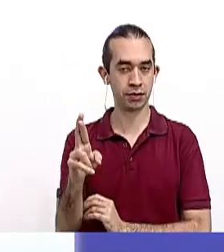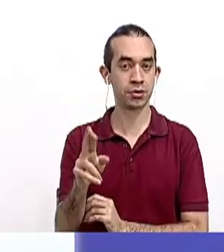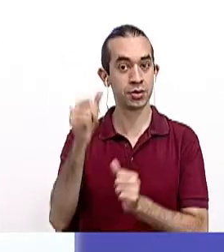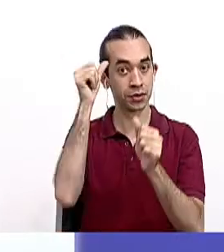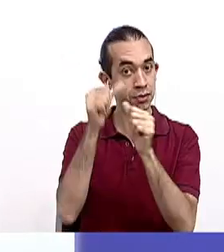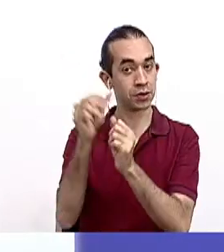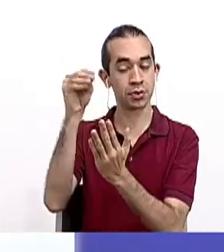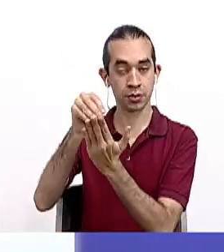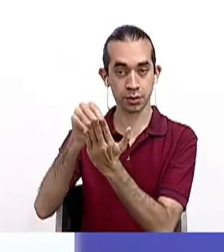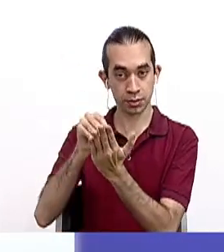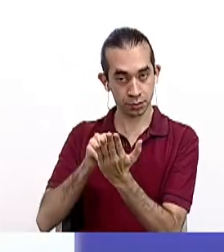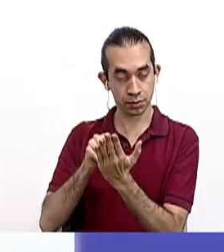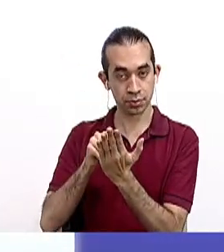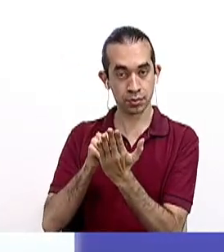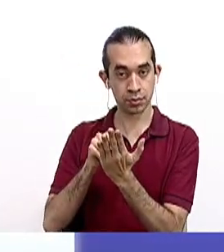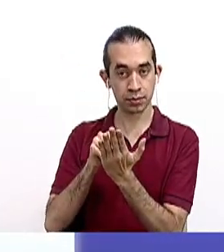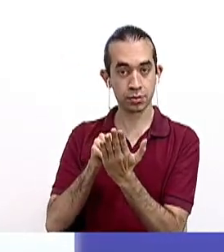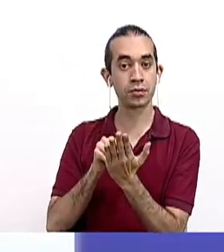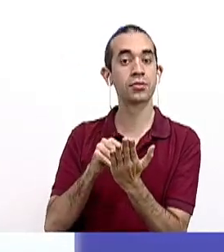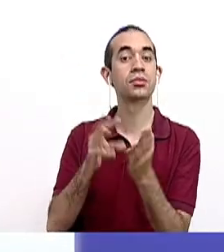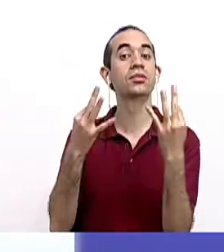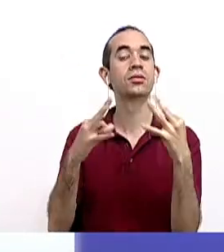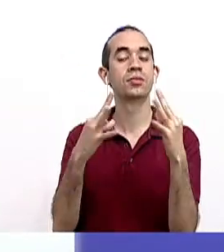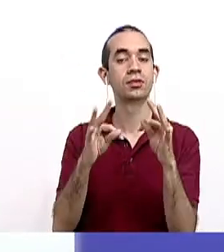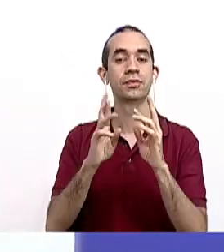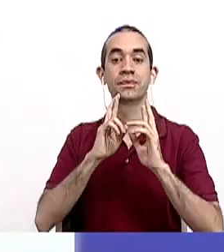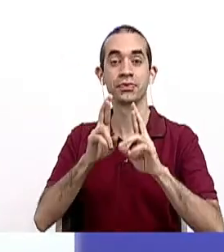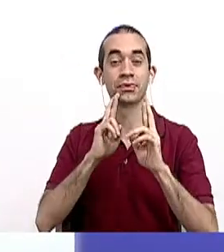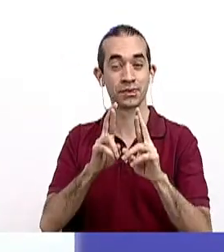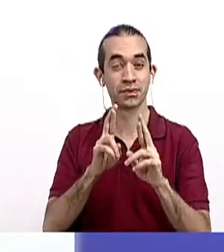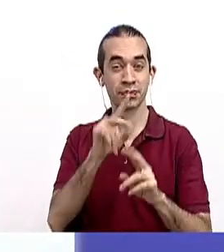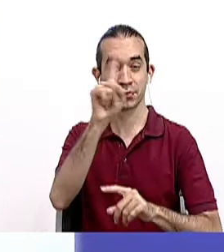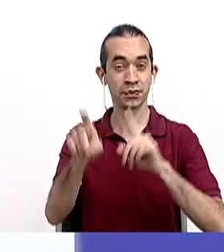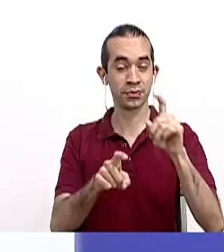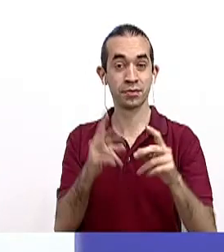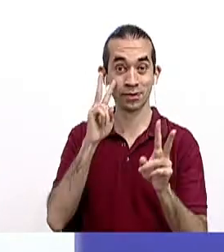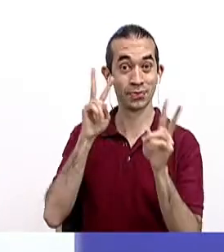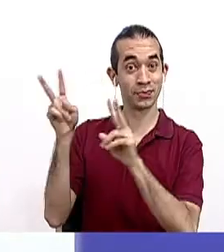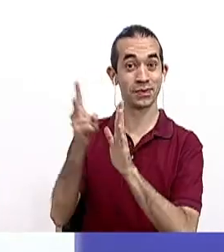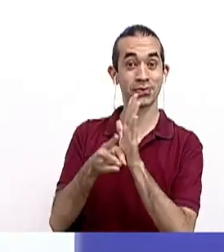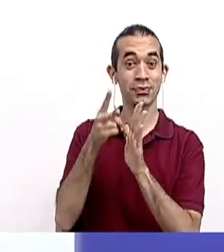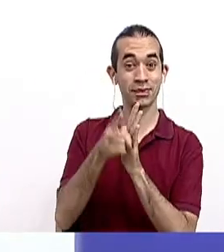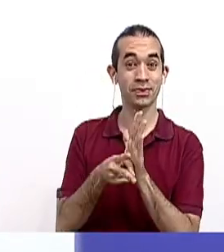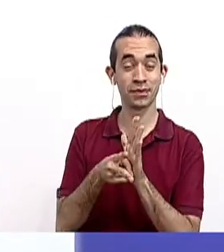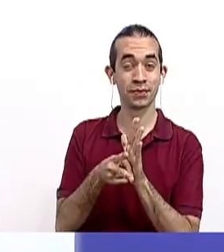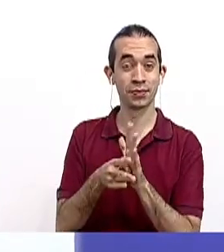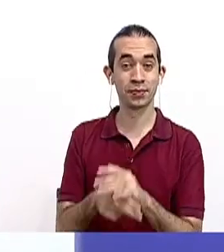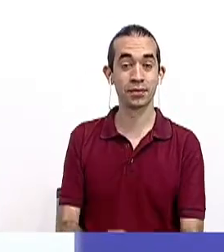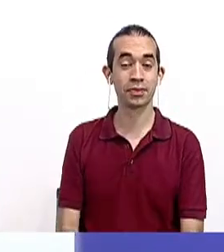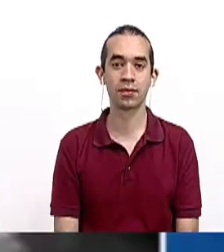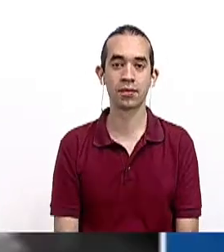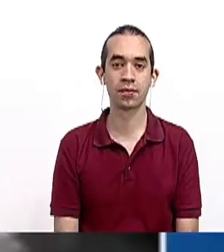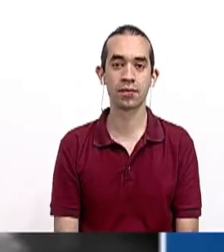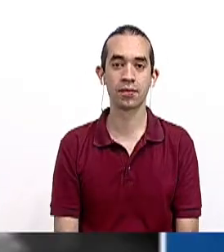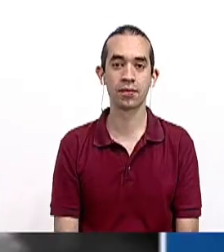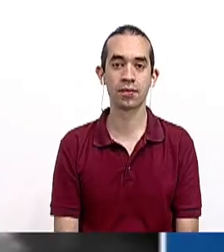take notes in your notebook and try to answer those questions. Let's watch the video.